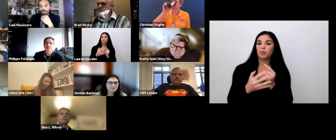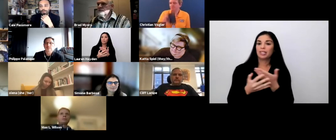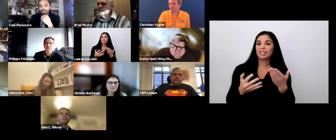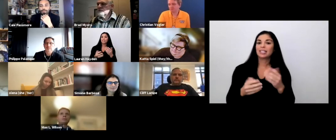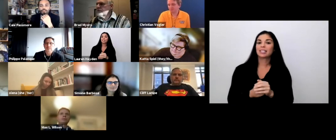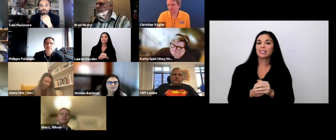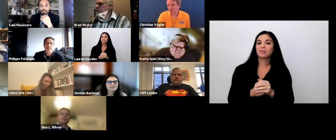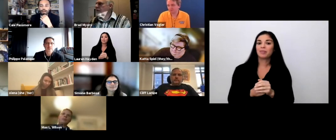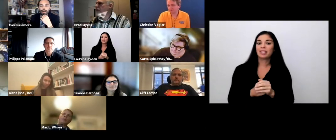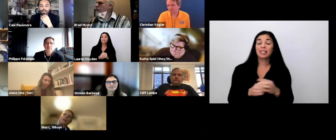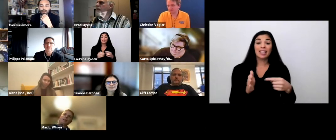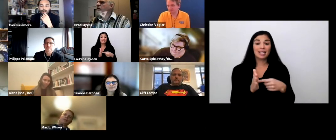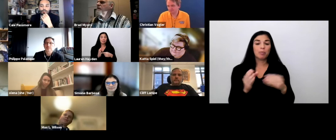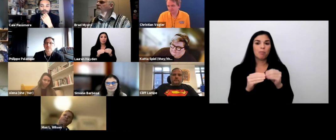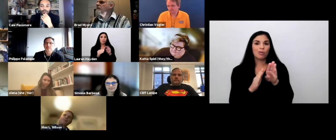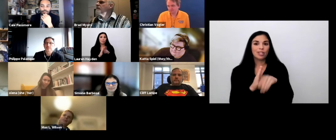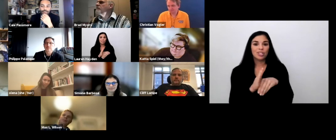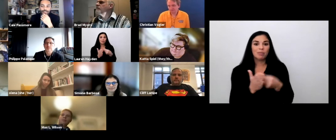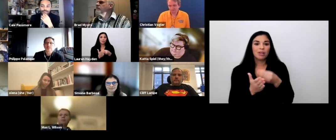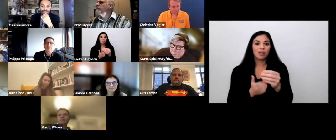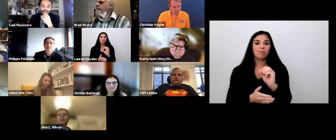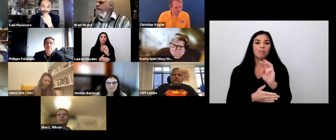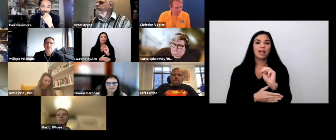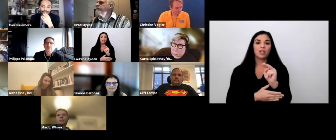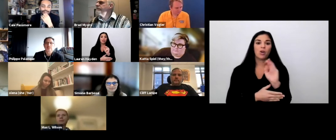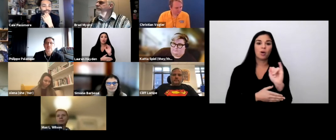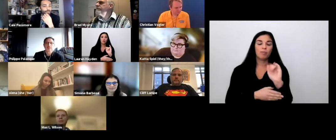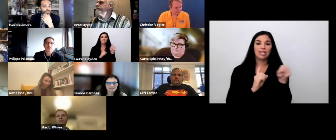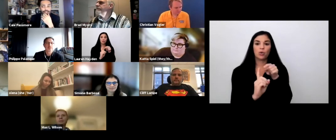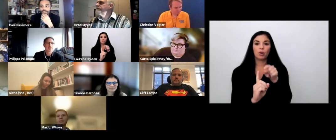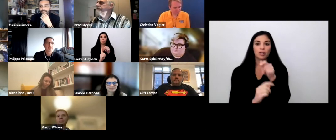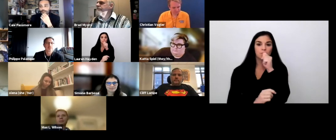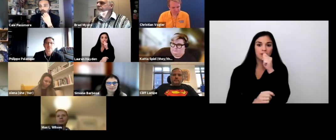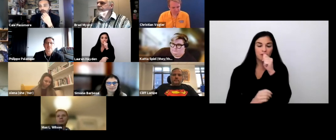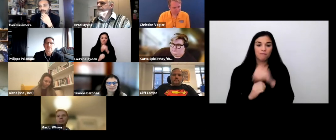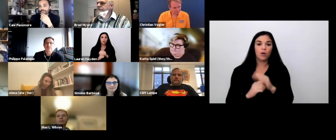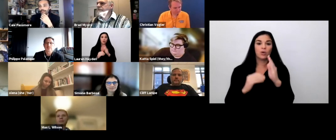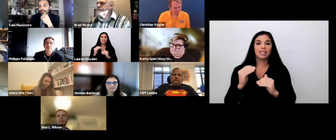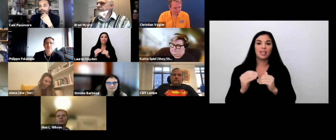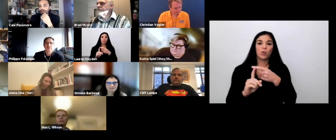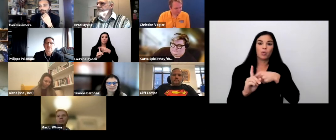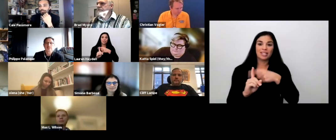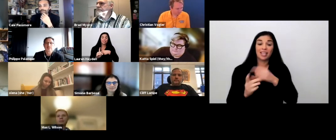For example, it's much cheaper to buy omnidirectional microphones than to rent them, but that's an exception to ACM rules.